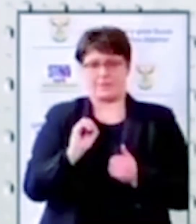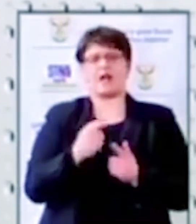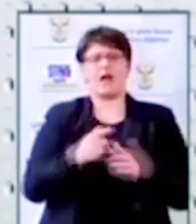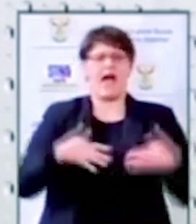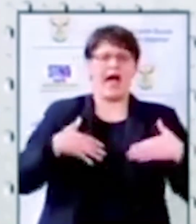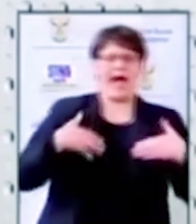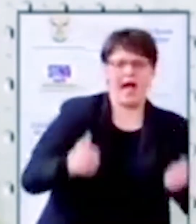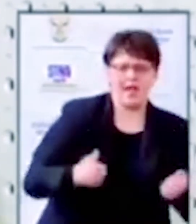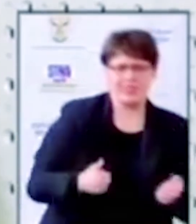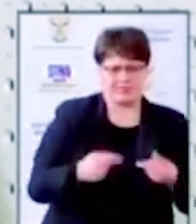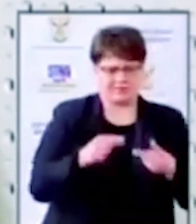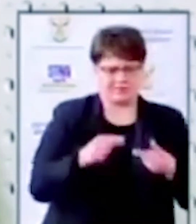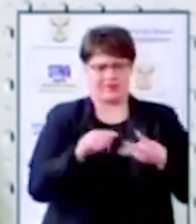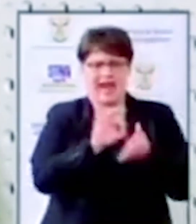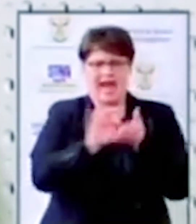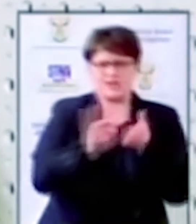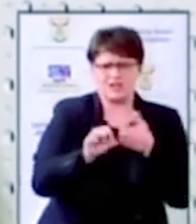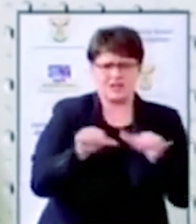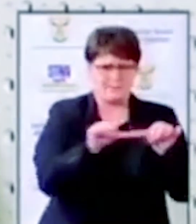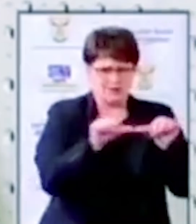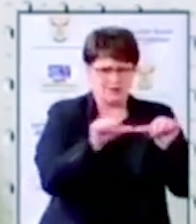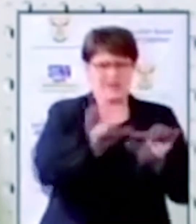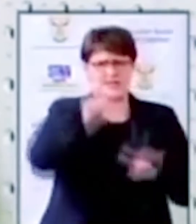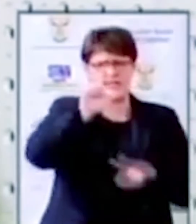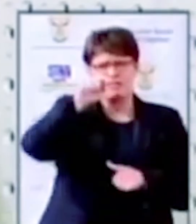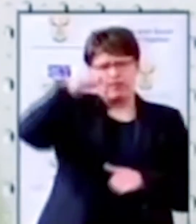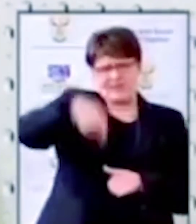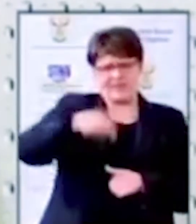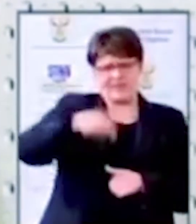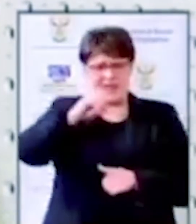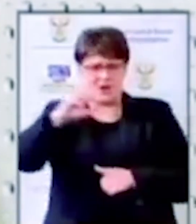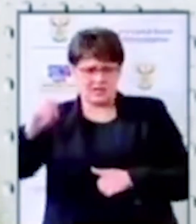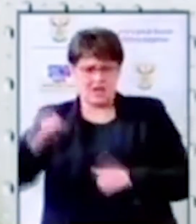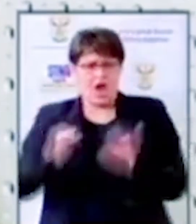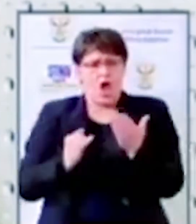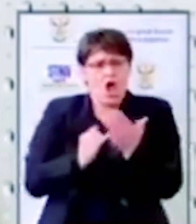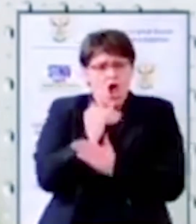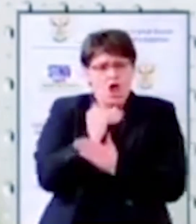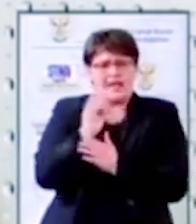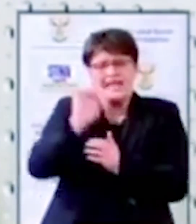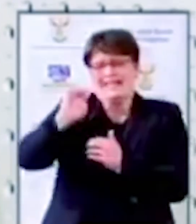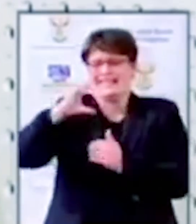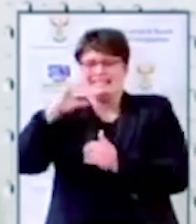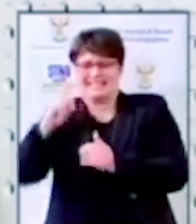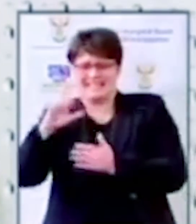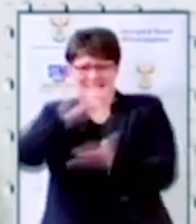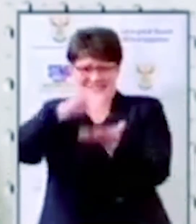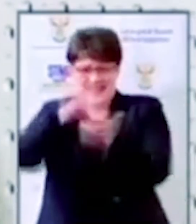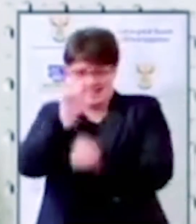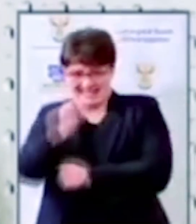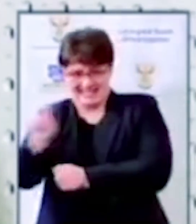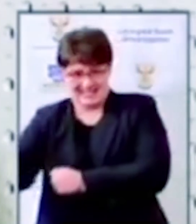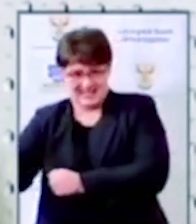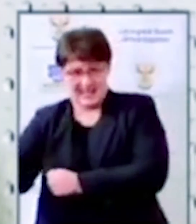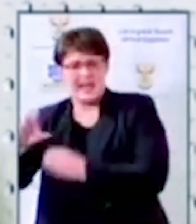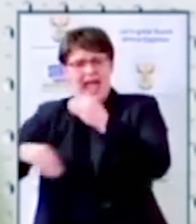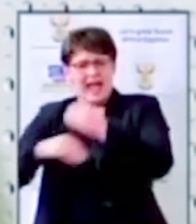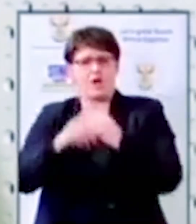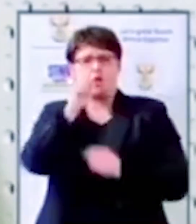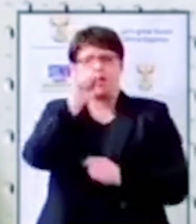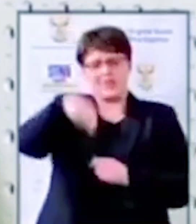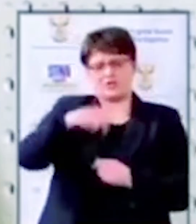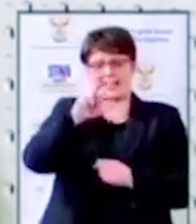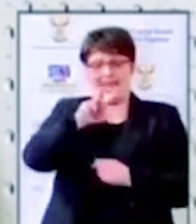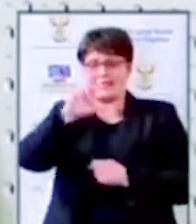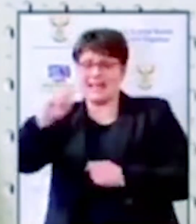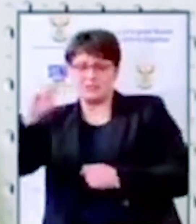hygiene measures in 7,000 early childhood development centers and appointed about an additional